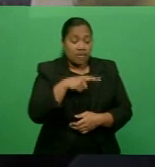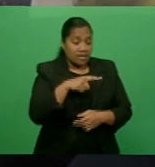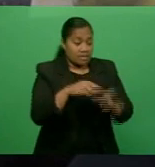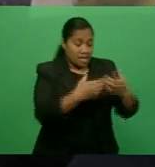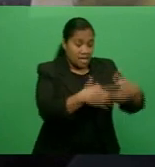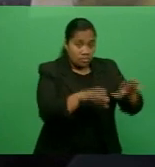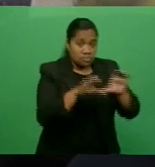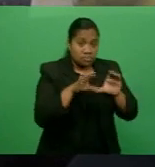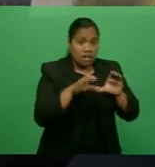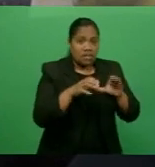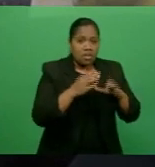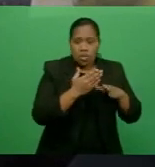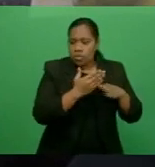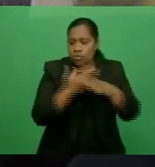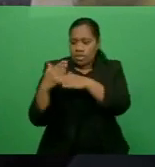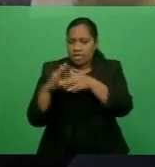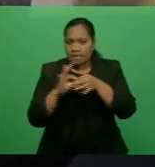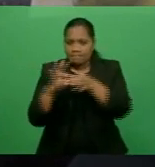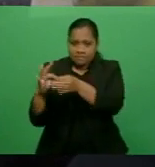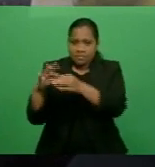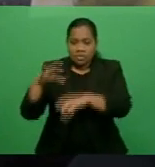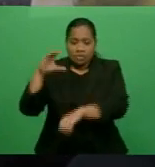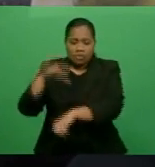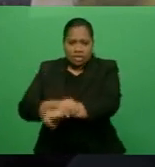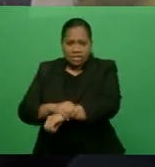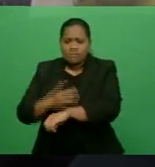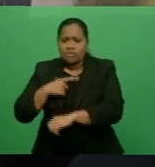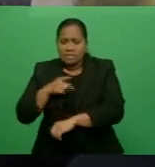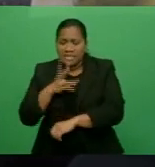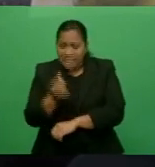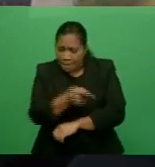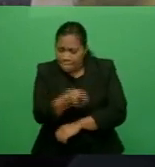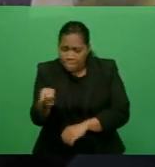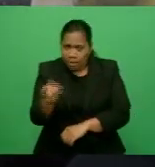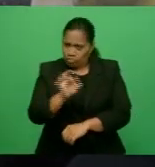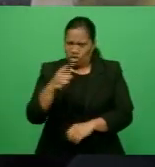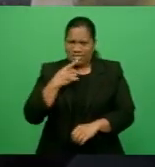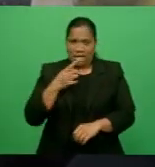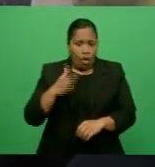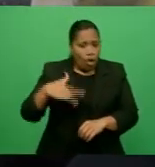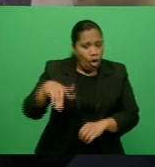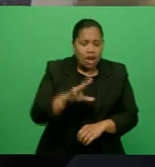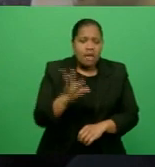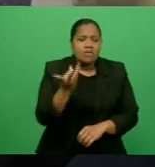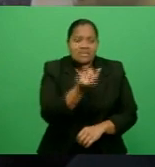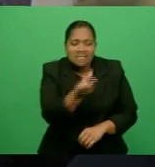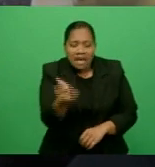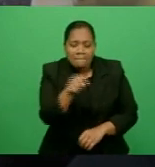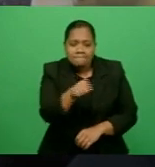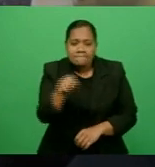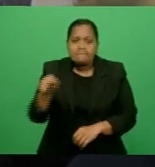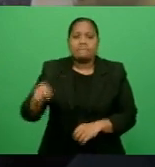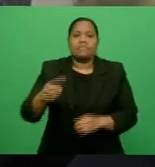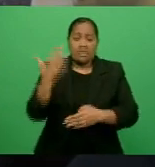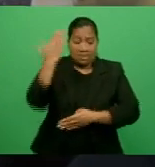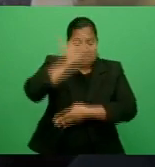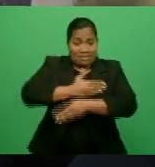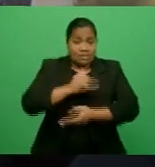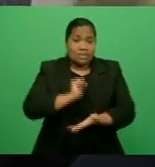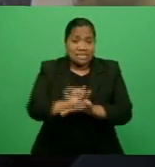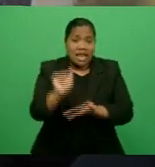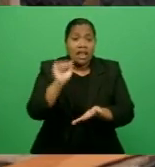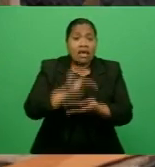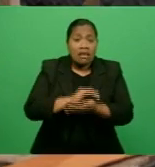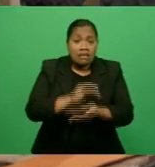police force, because some of these stall holders, I'm not saying all, some of them at night when they're selling kava, they're also